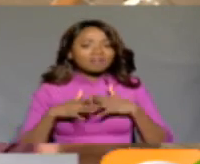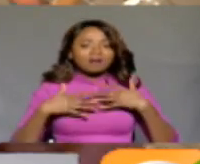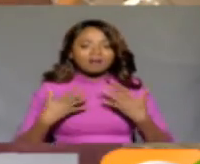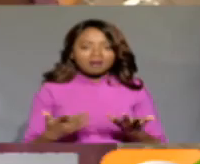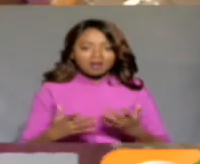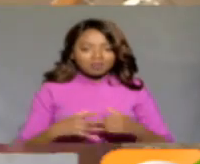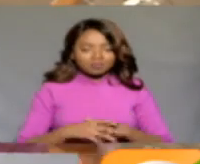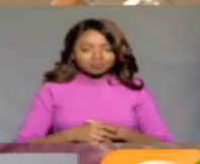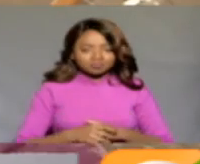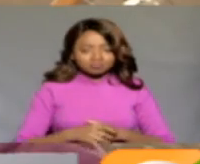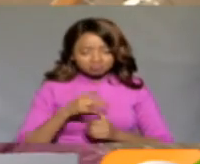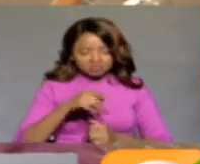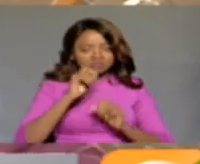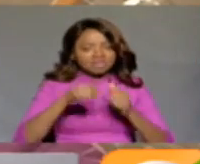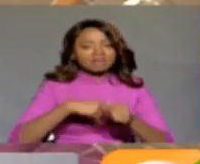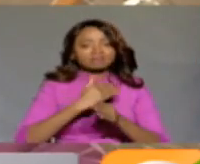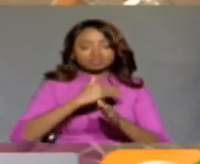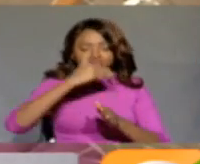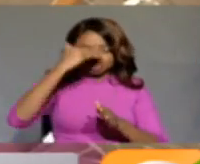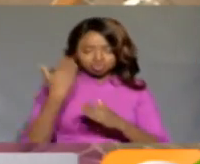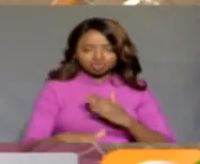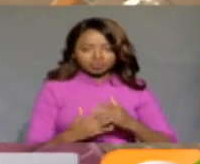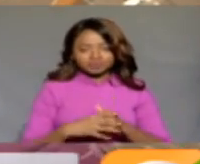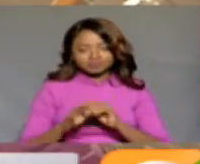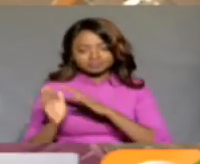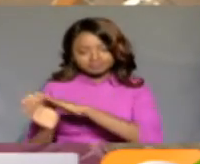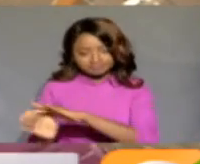this trend is fully nipped in the bud?